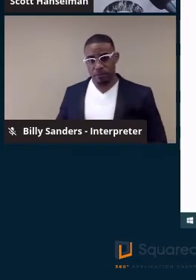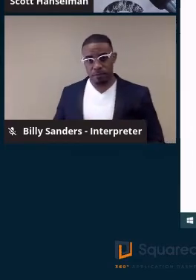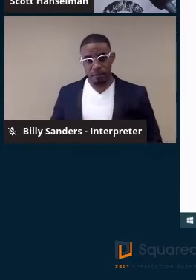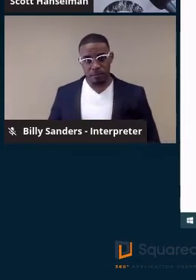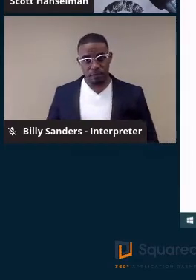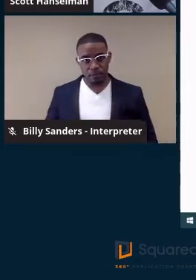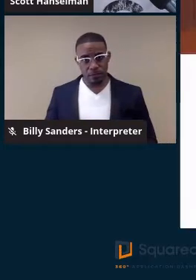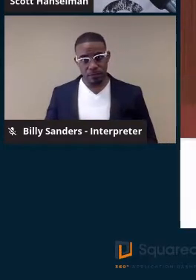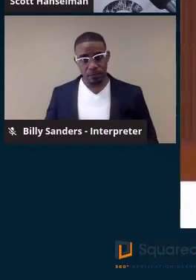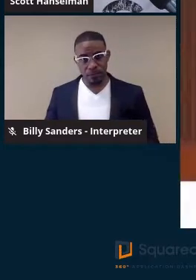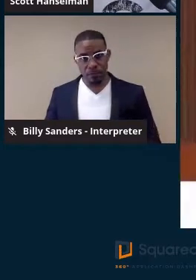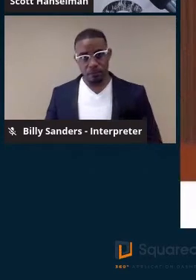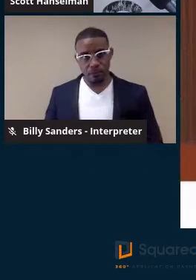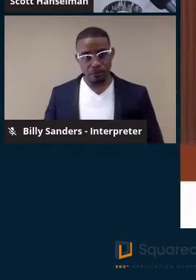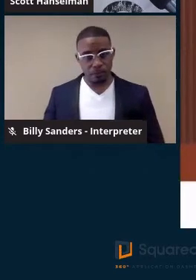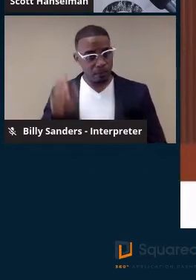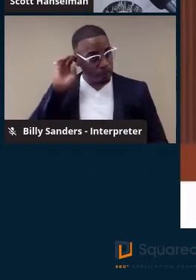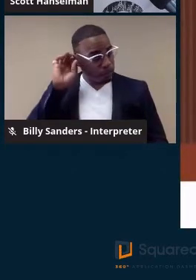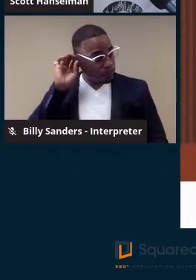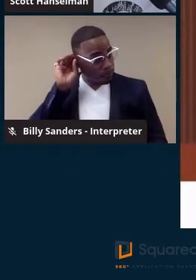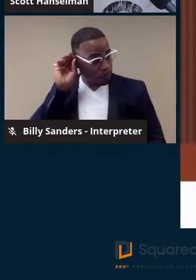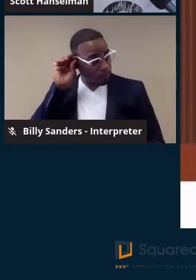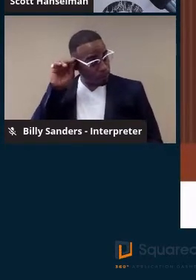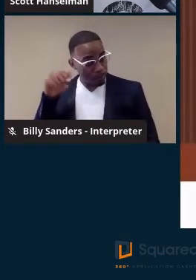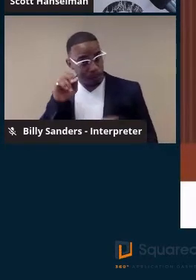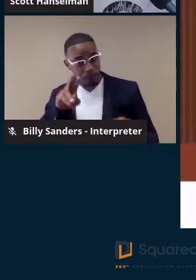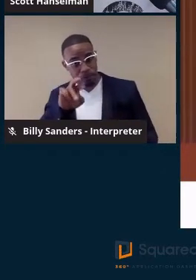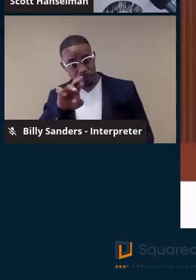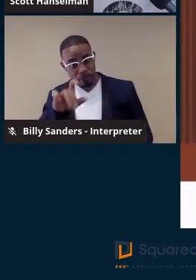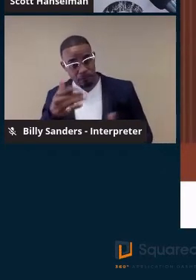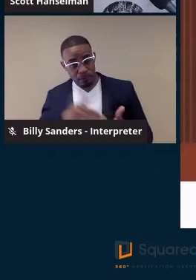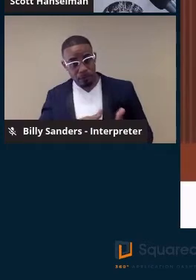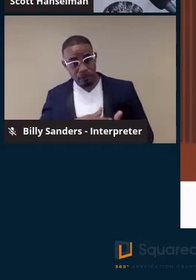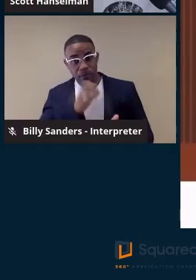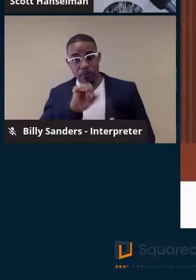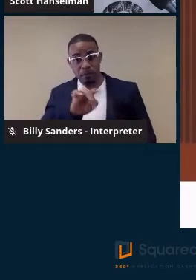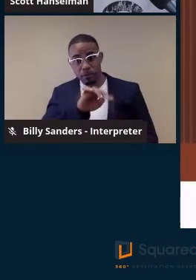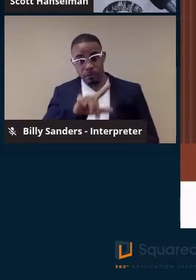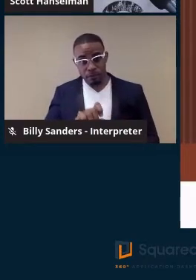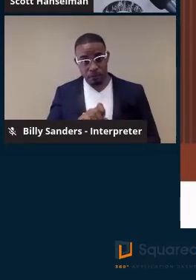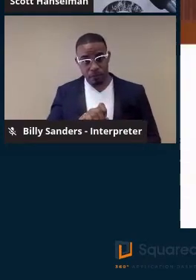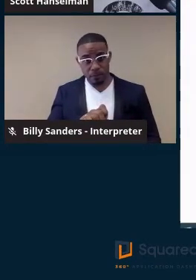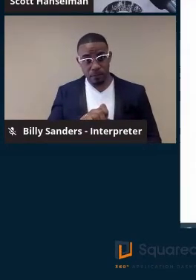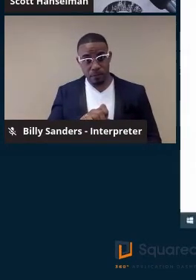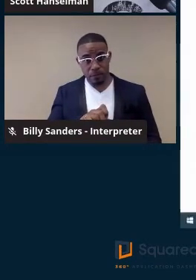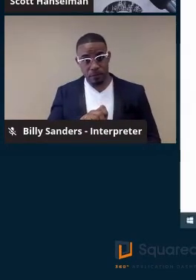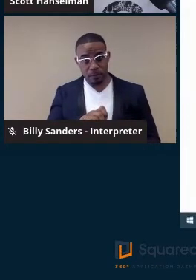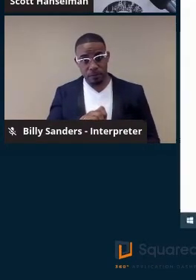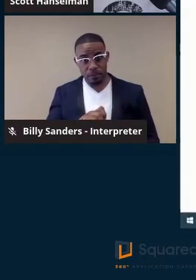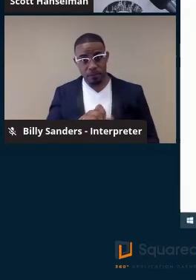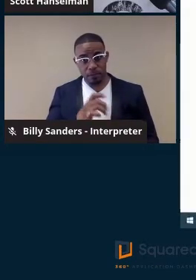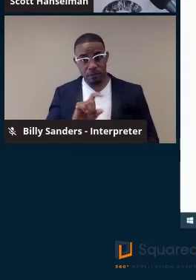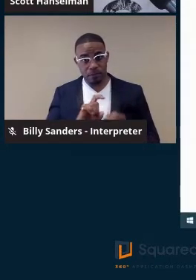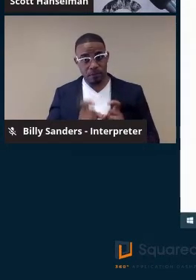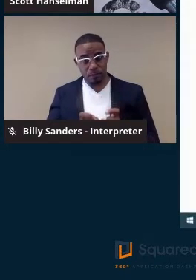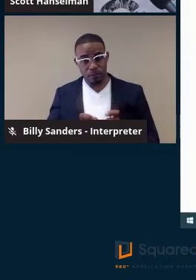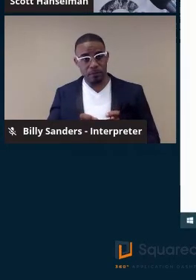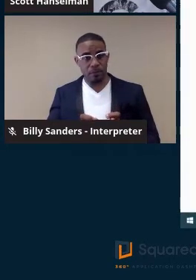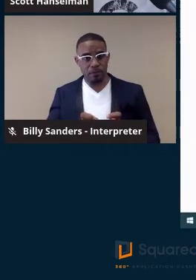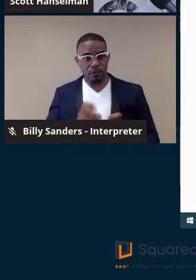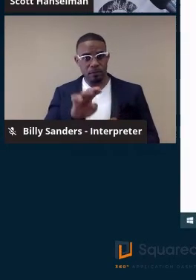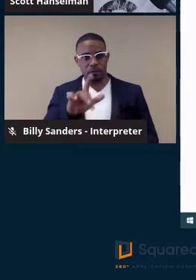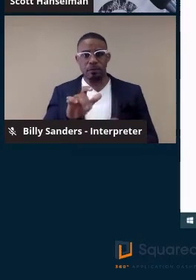for example, we look at this URL again, the old style. I want to change that URL to